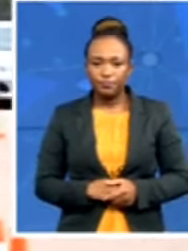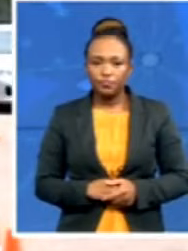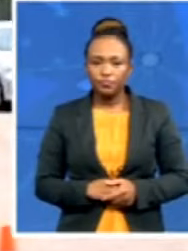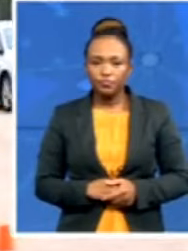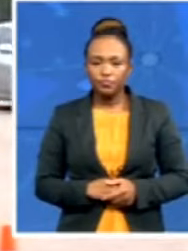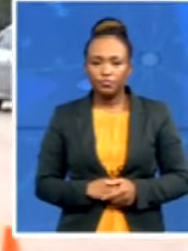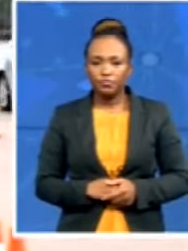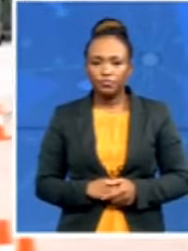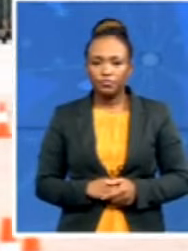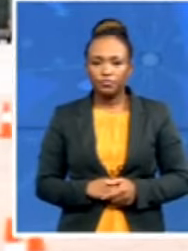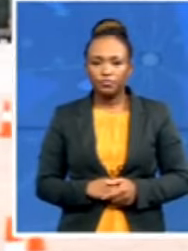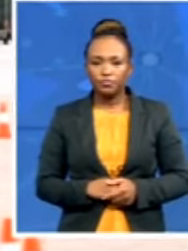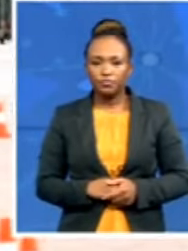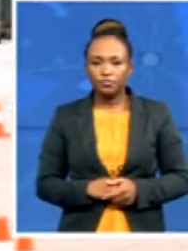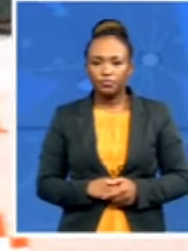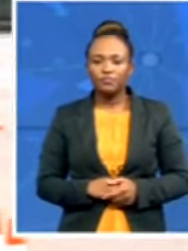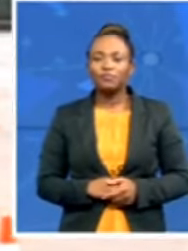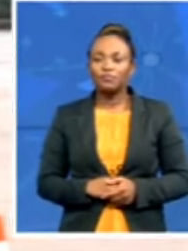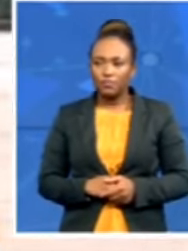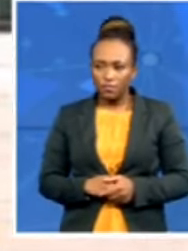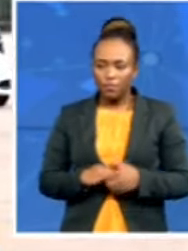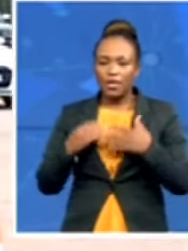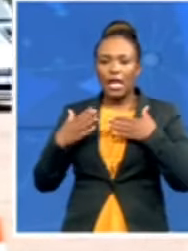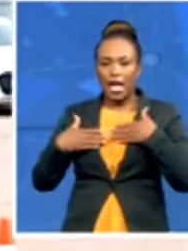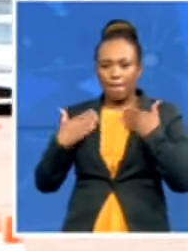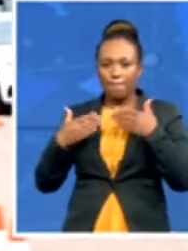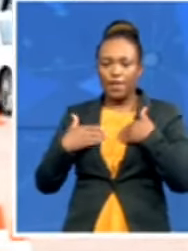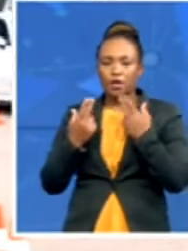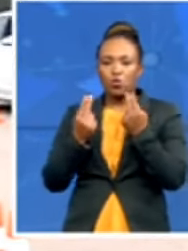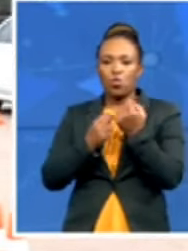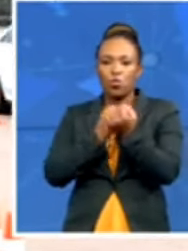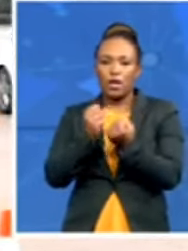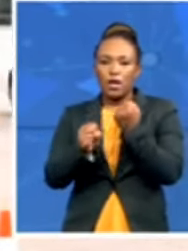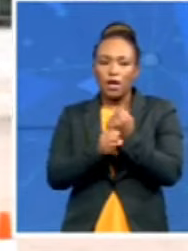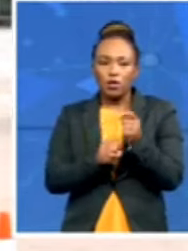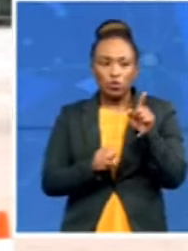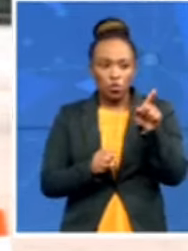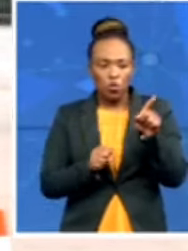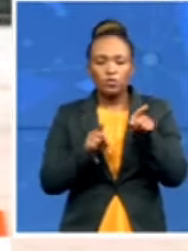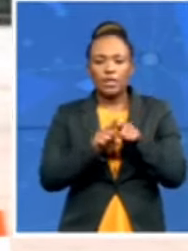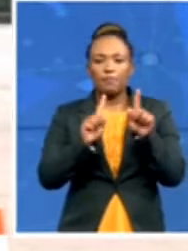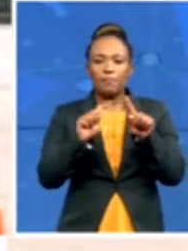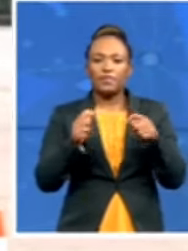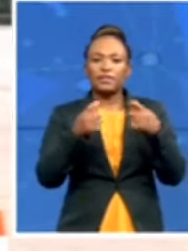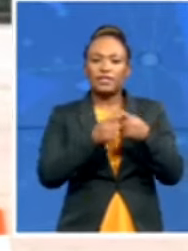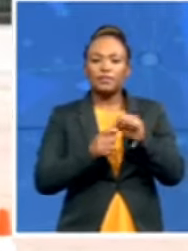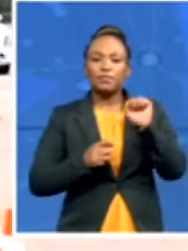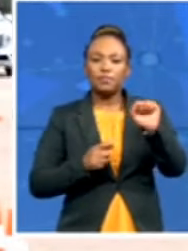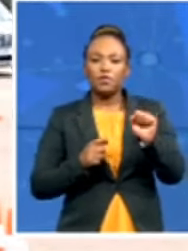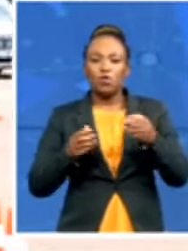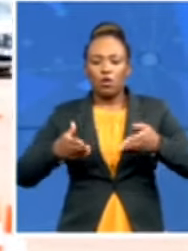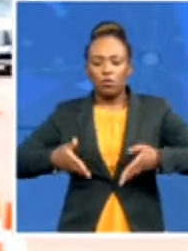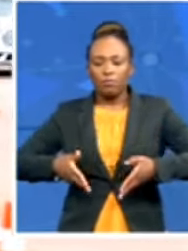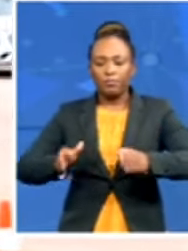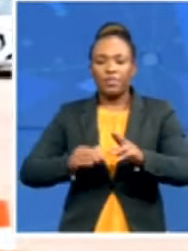Happy New Year to you, Desiree, and the team. Yes, we are here on the N3 Mariannhill toll gate, where we are